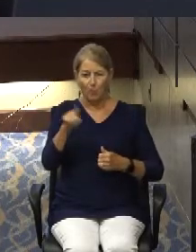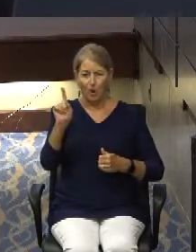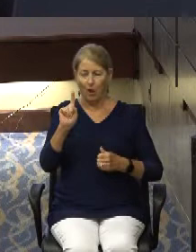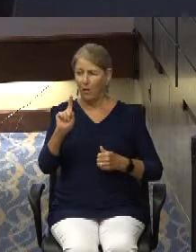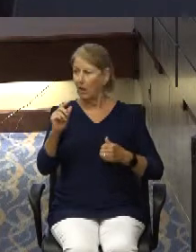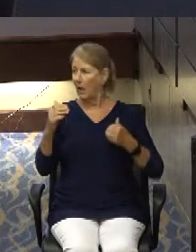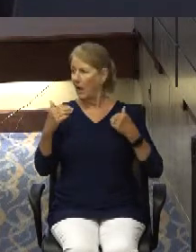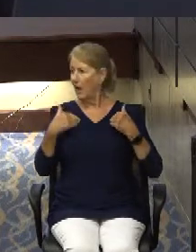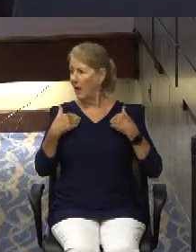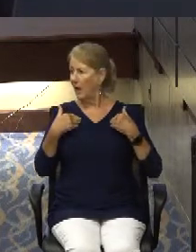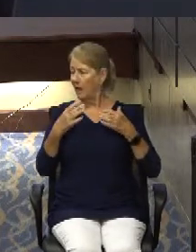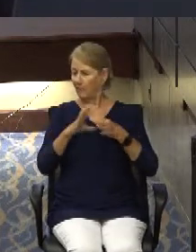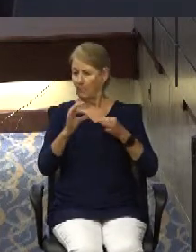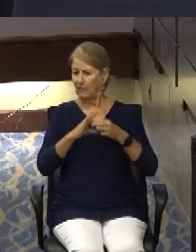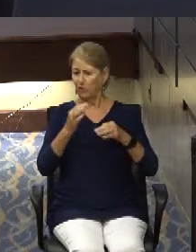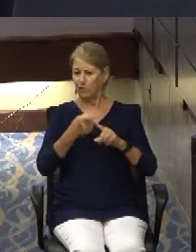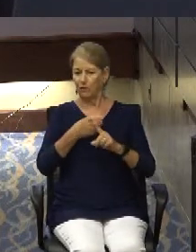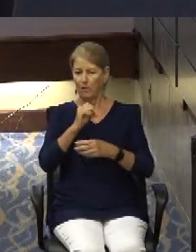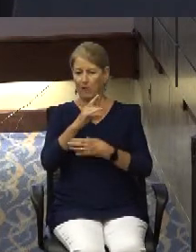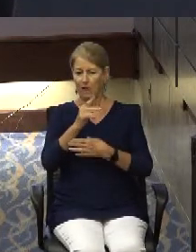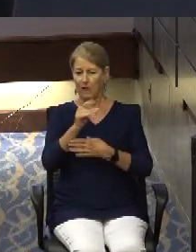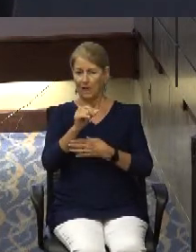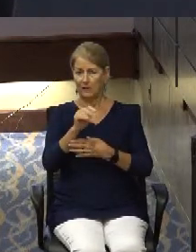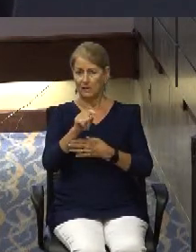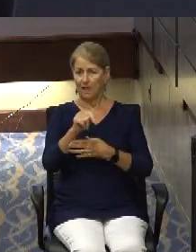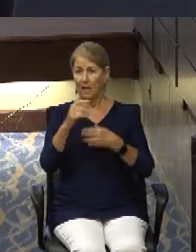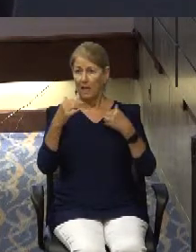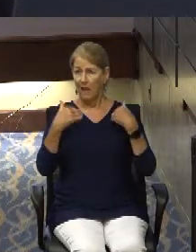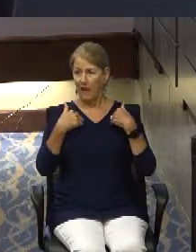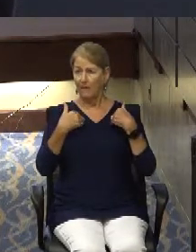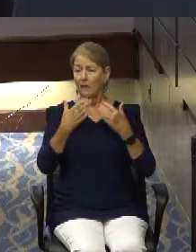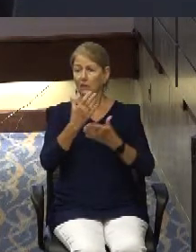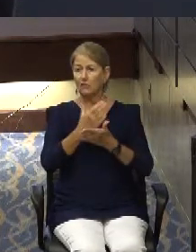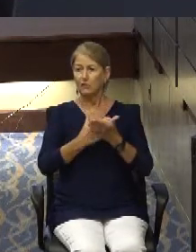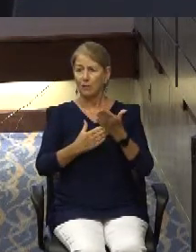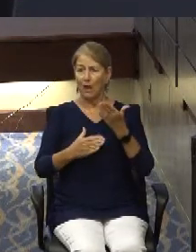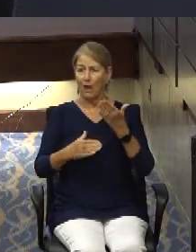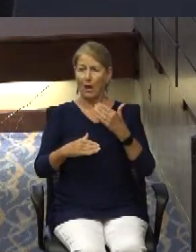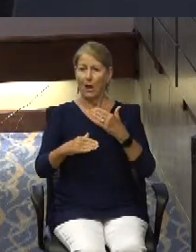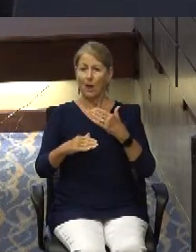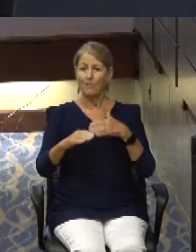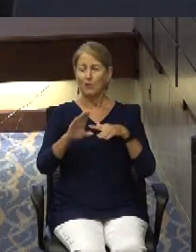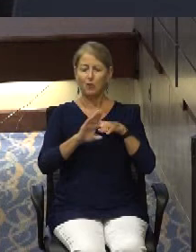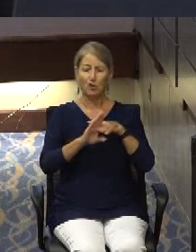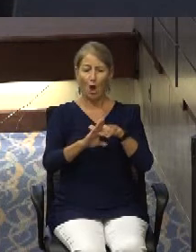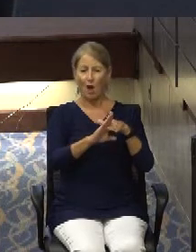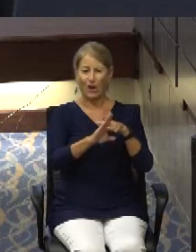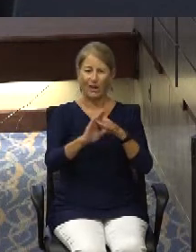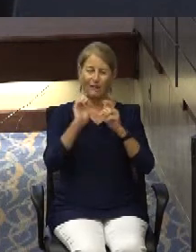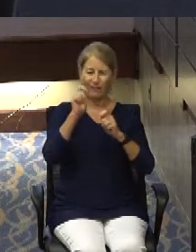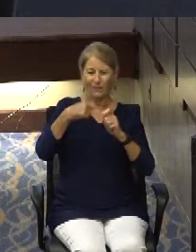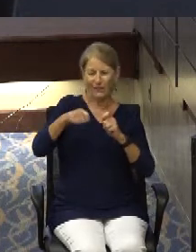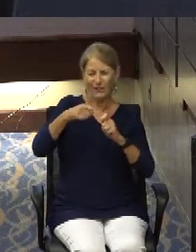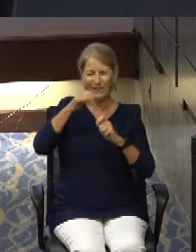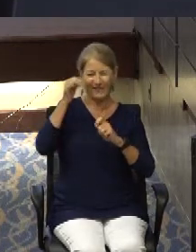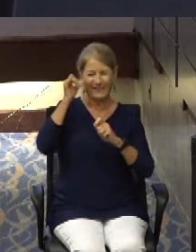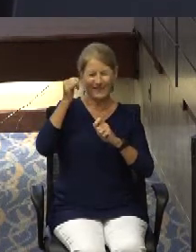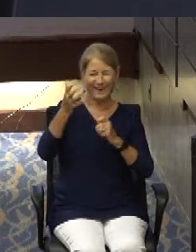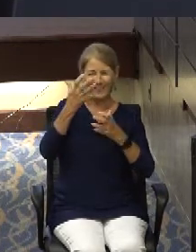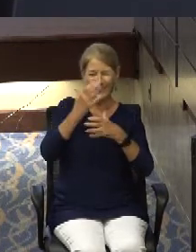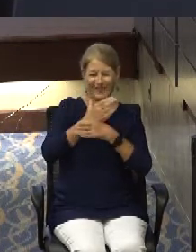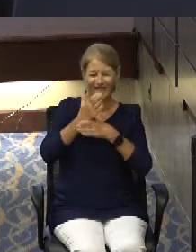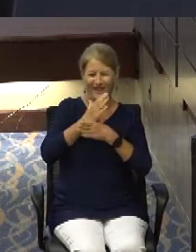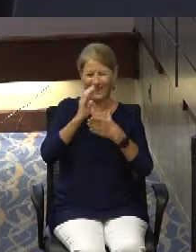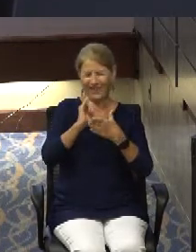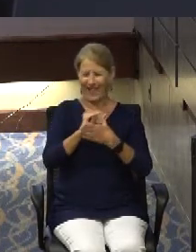from Clint that he had some shark fishing yesterday, so it sounds like he's having a great time. Just wanted to share that little